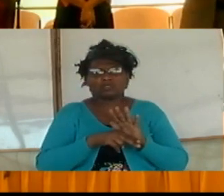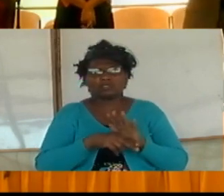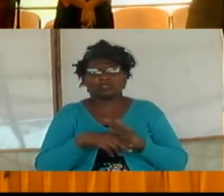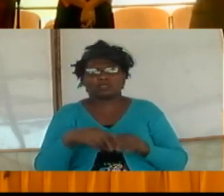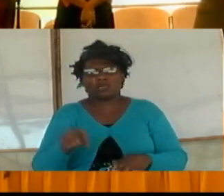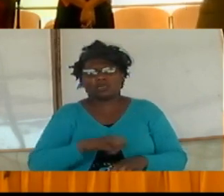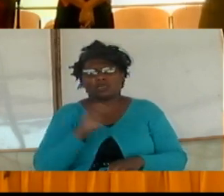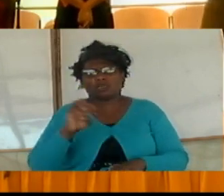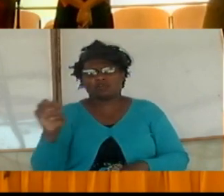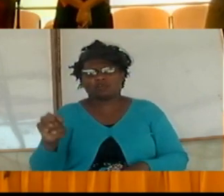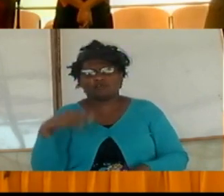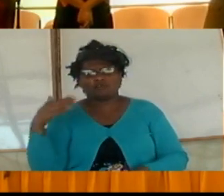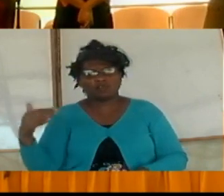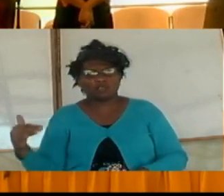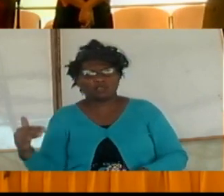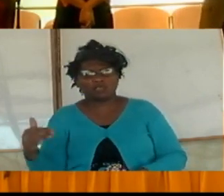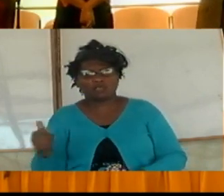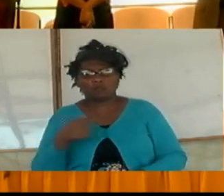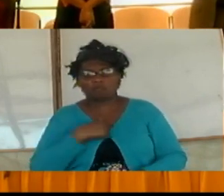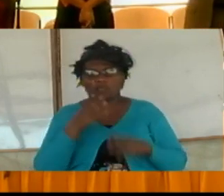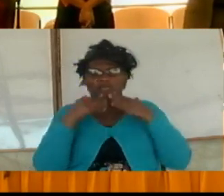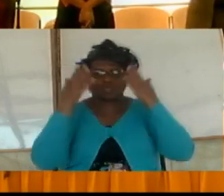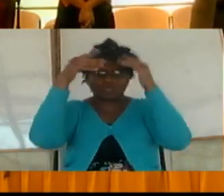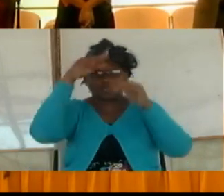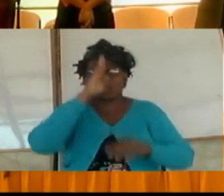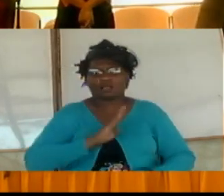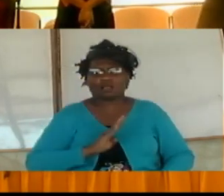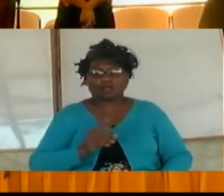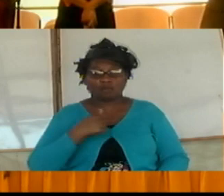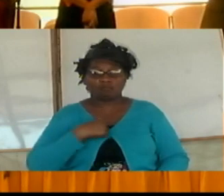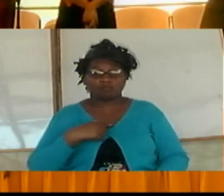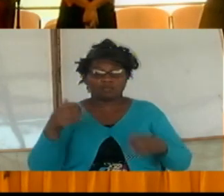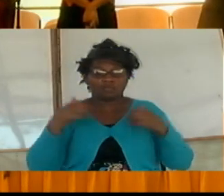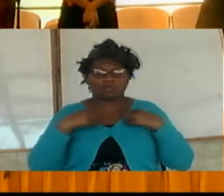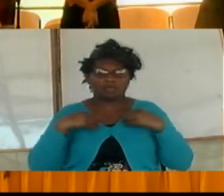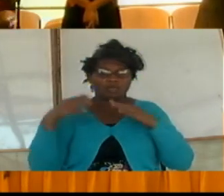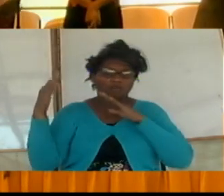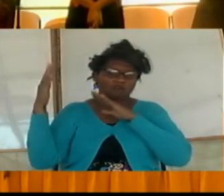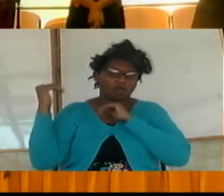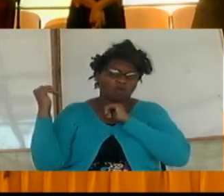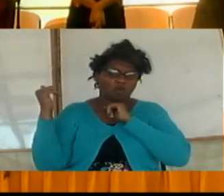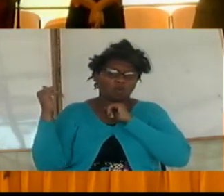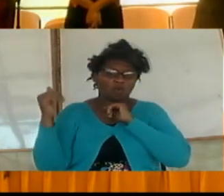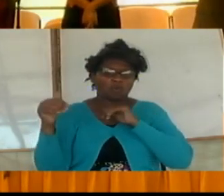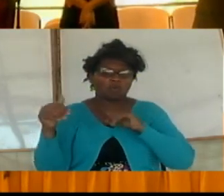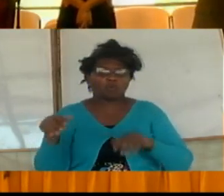affecting our lives, I thank God that I have a hope that is not in this life.